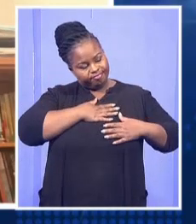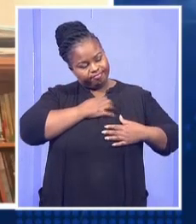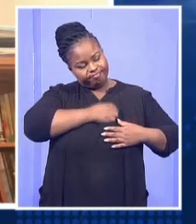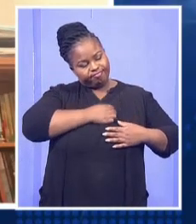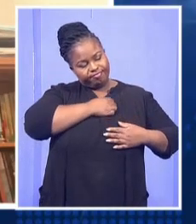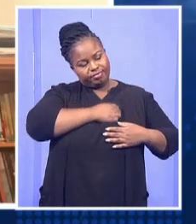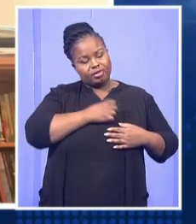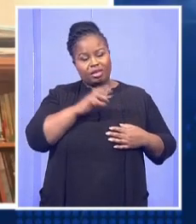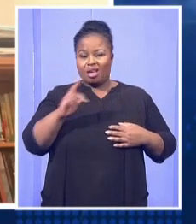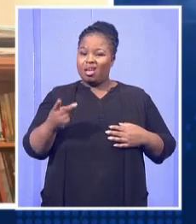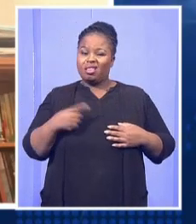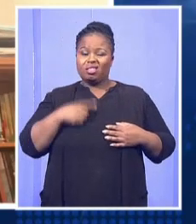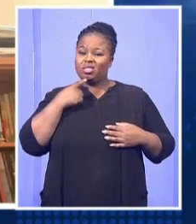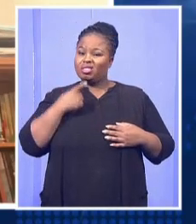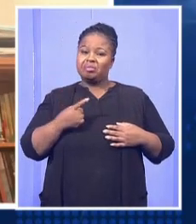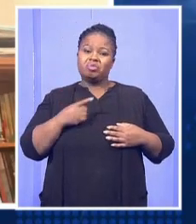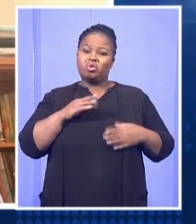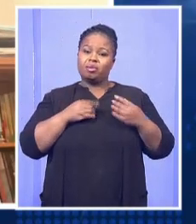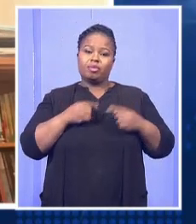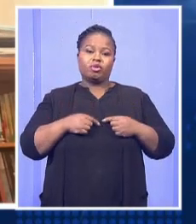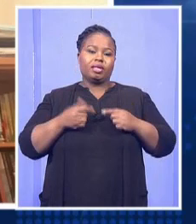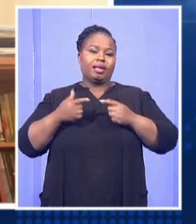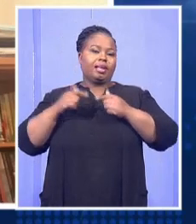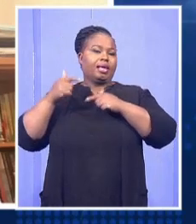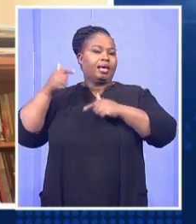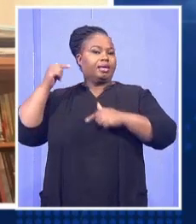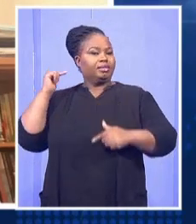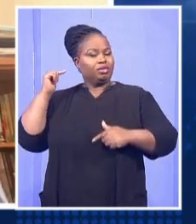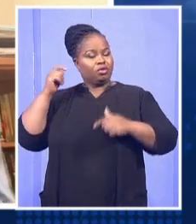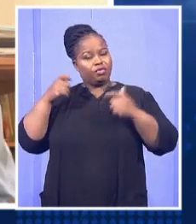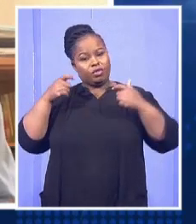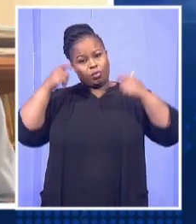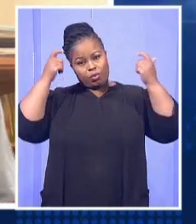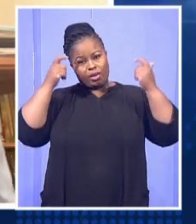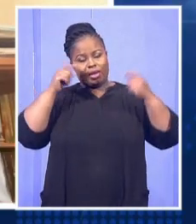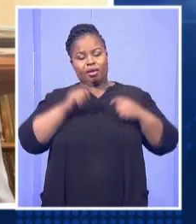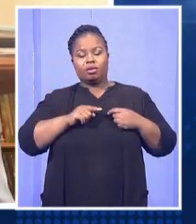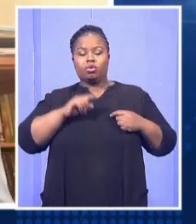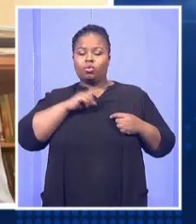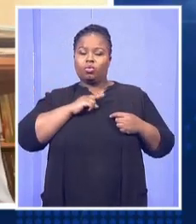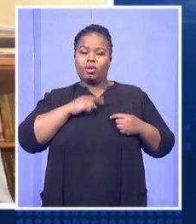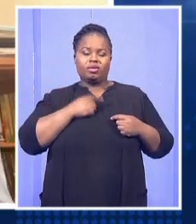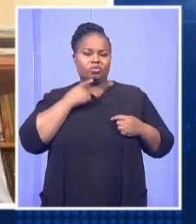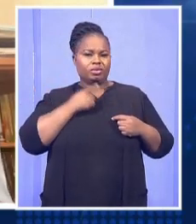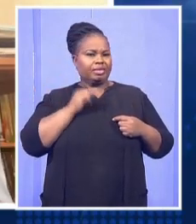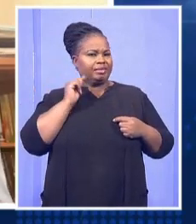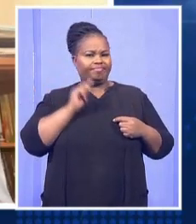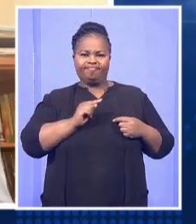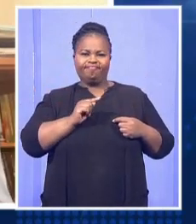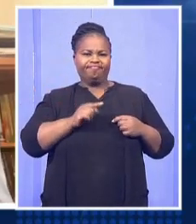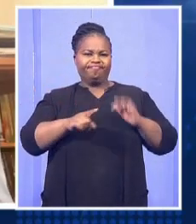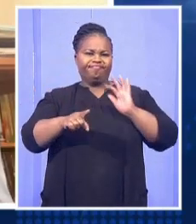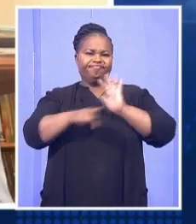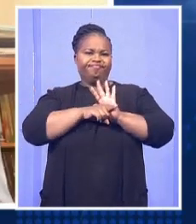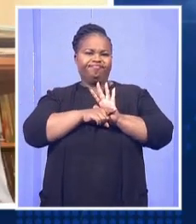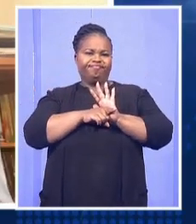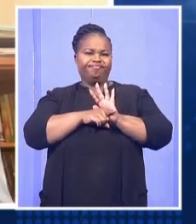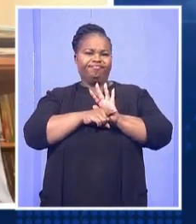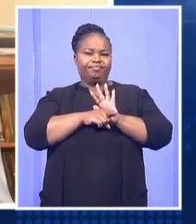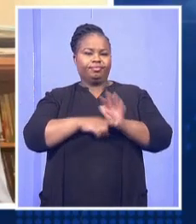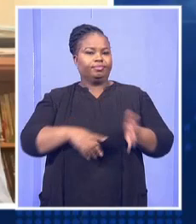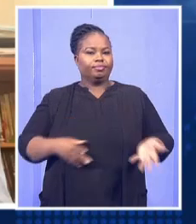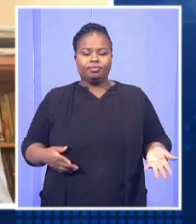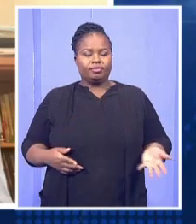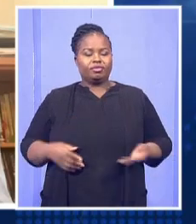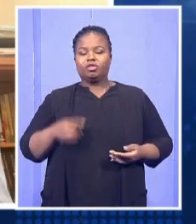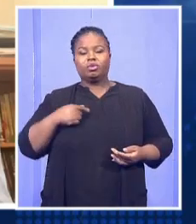about the legacy of the Queen as well, being one that perhaps is a negative one. What is